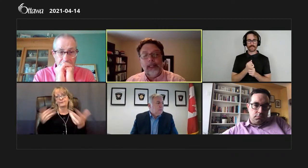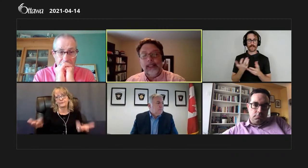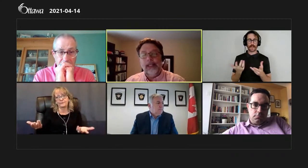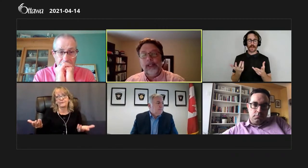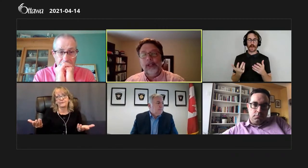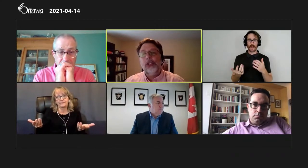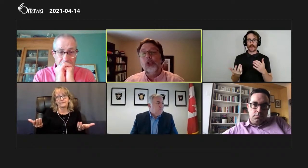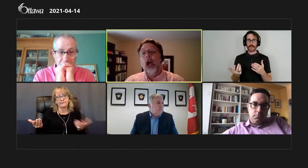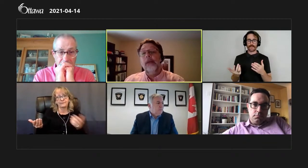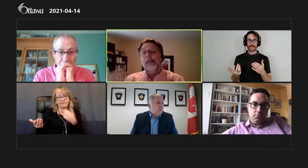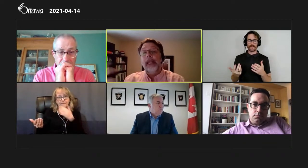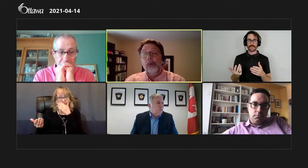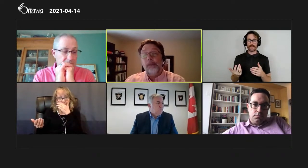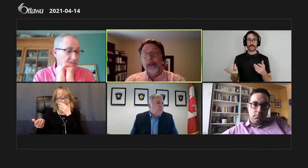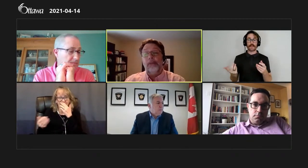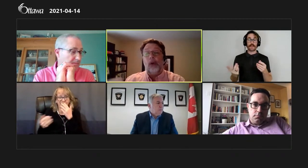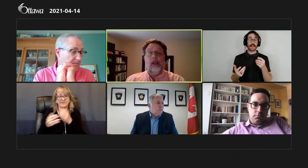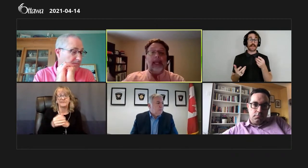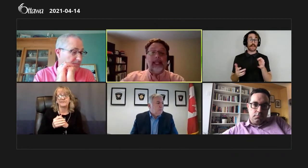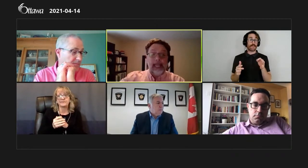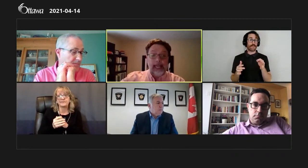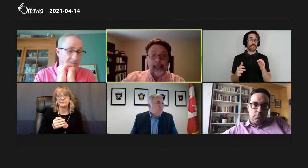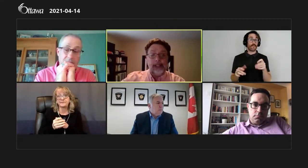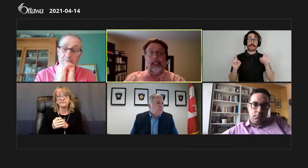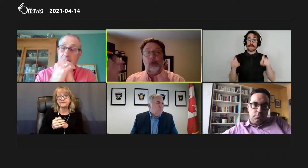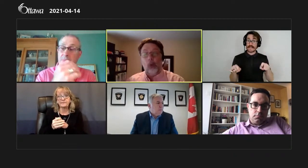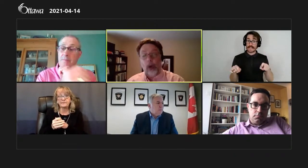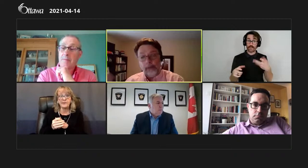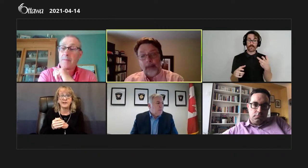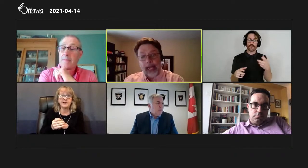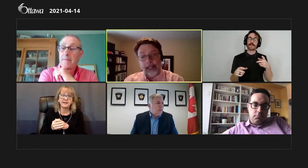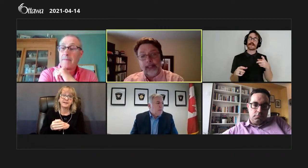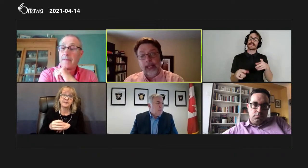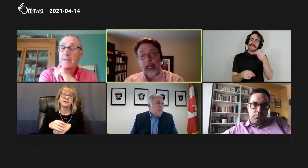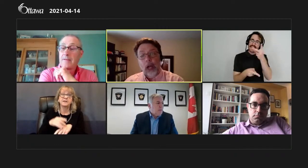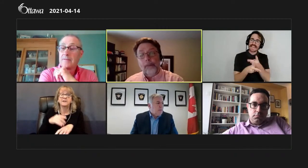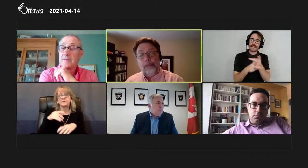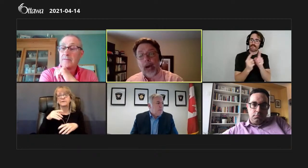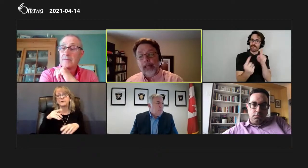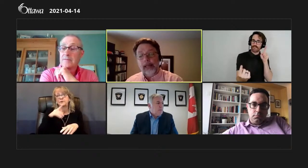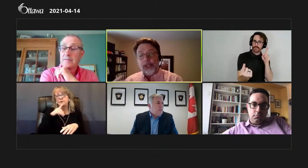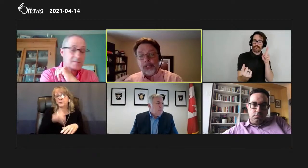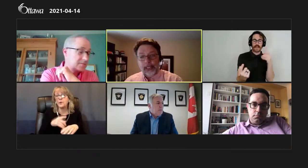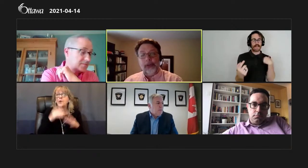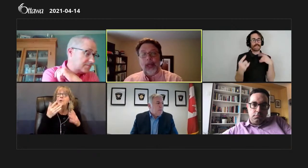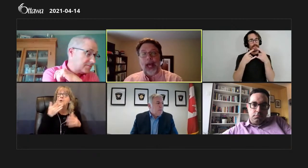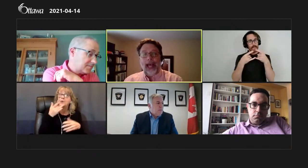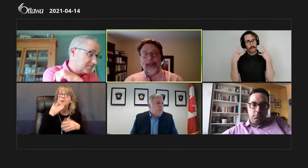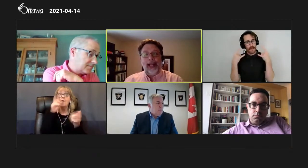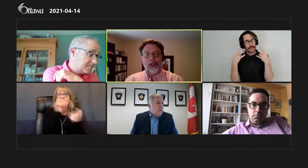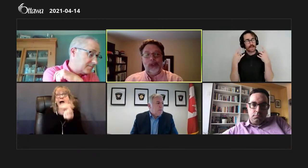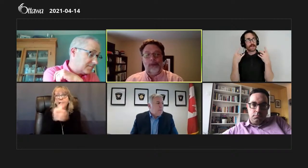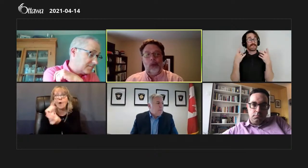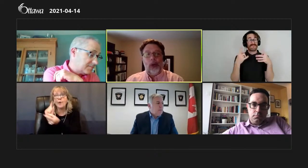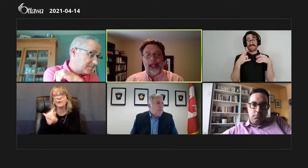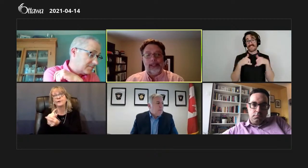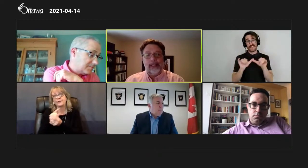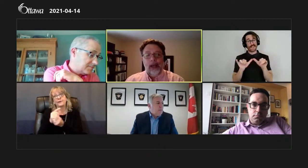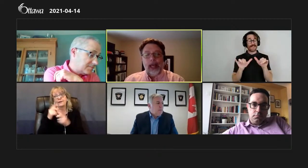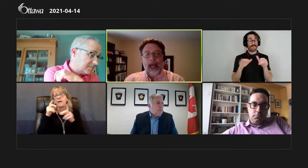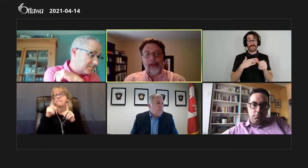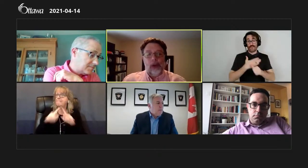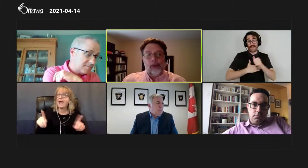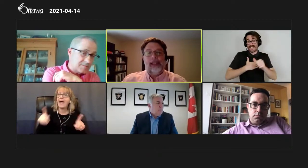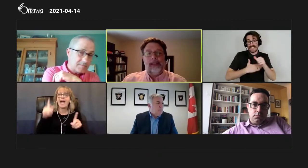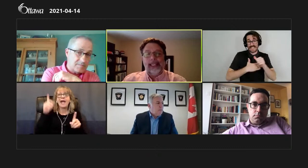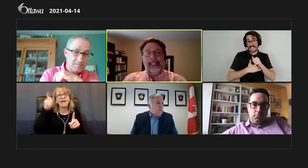desirable is to try and meet with people and maintain distance, wear masks. But there's still that sort of risk